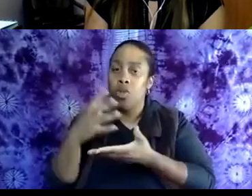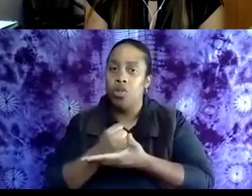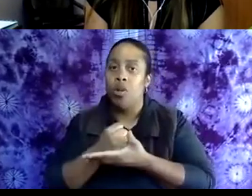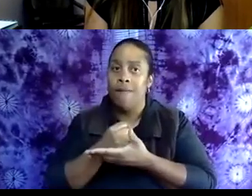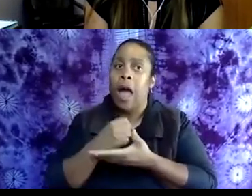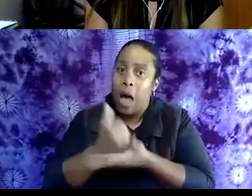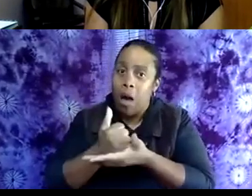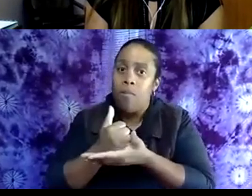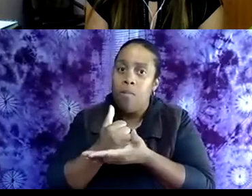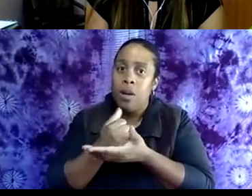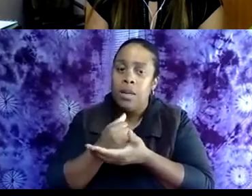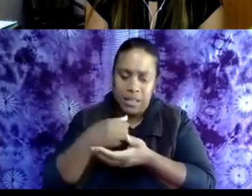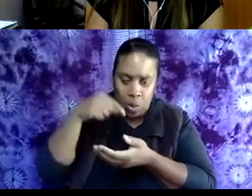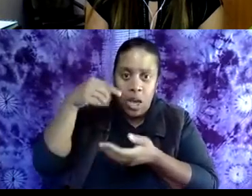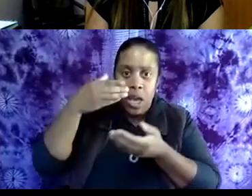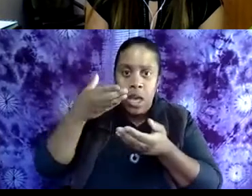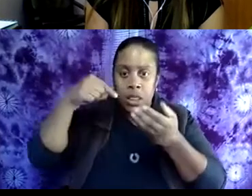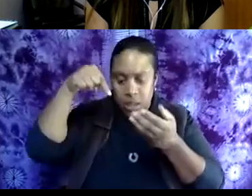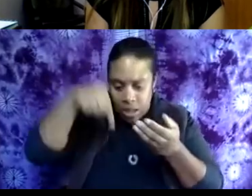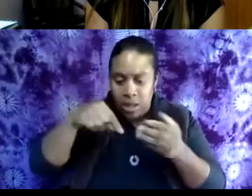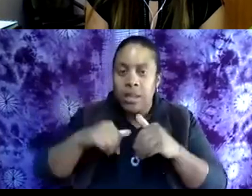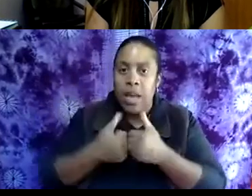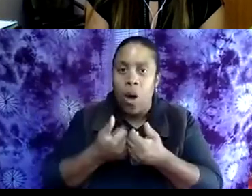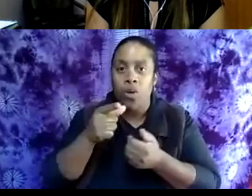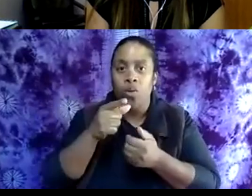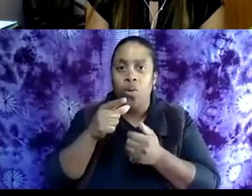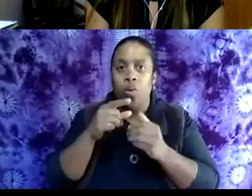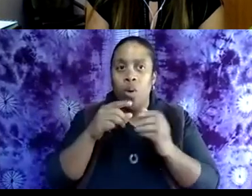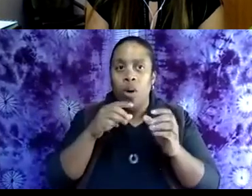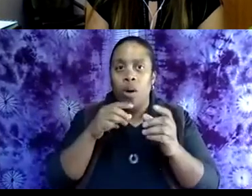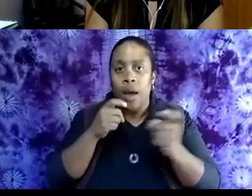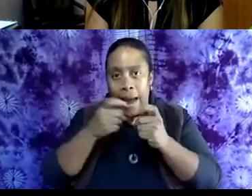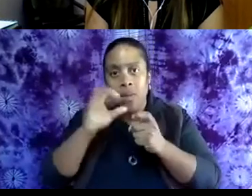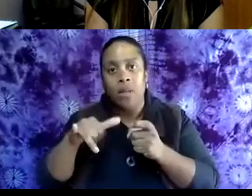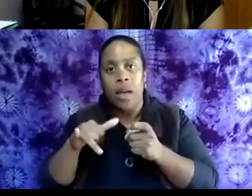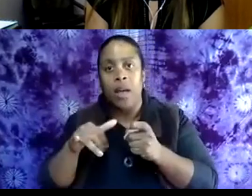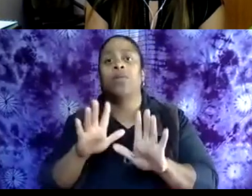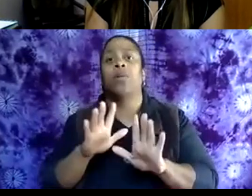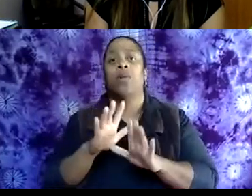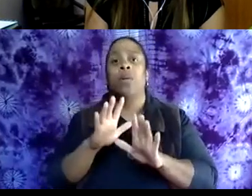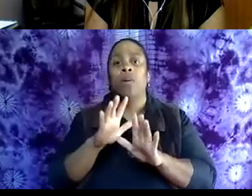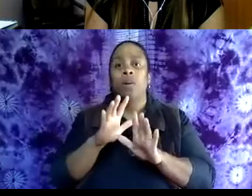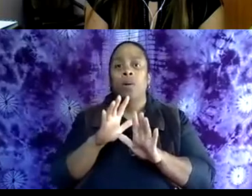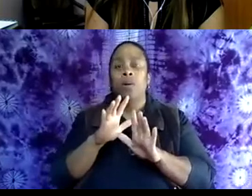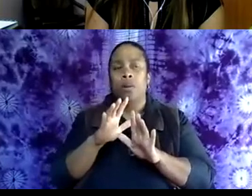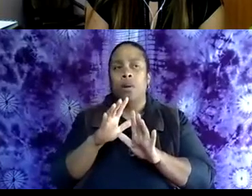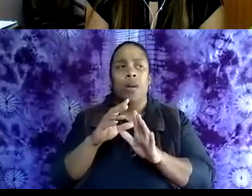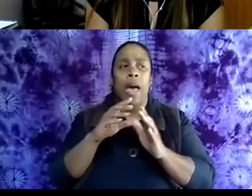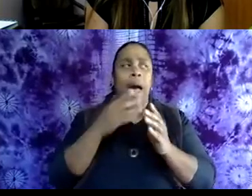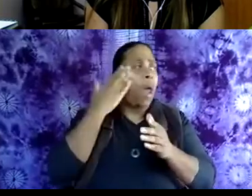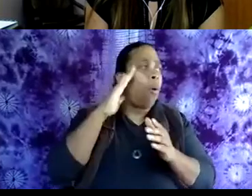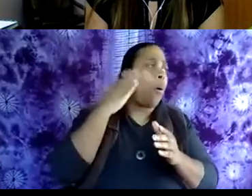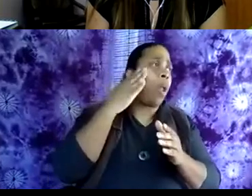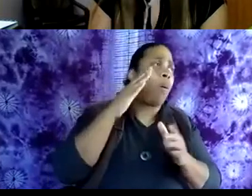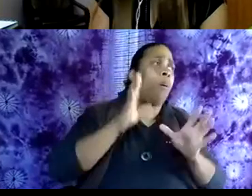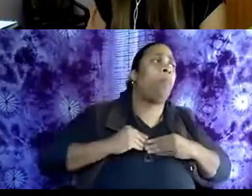the concrete way in which you get help. So what I would say to you is step outside of the, I don't know what to do with this, or